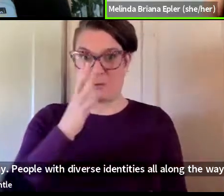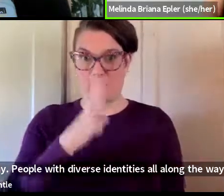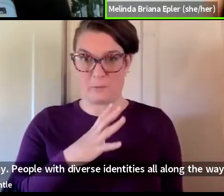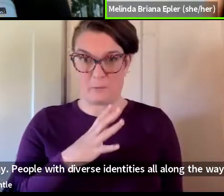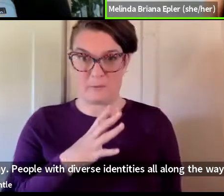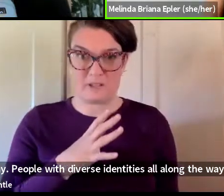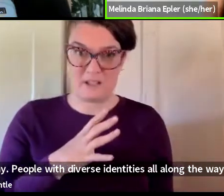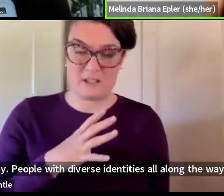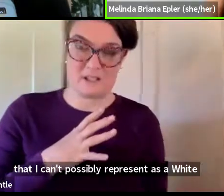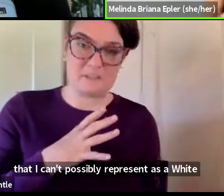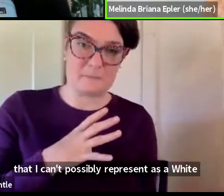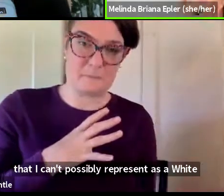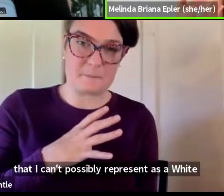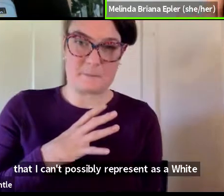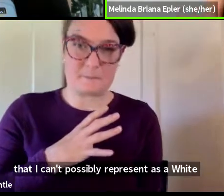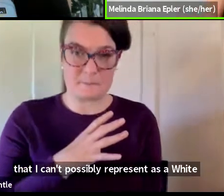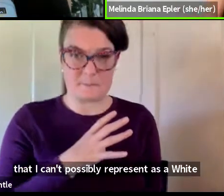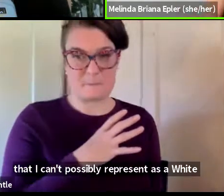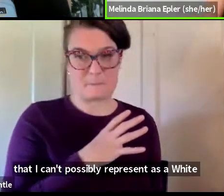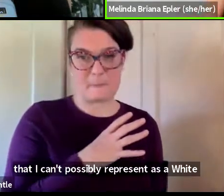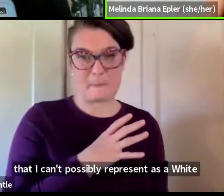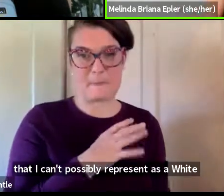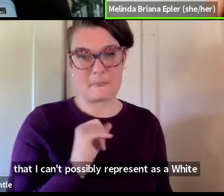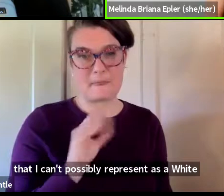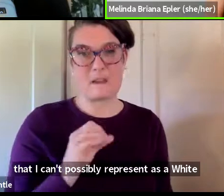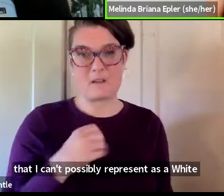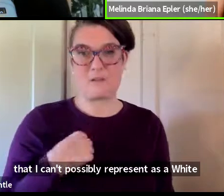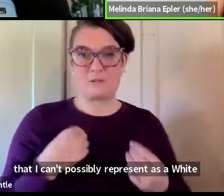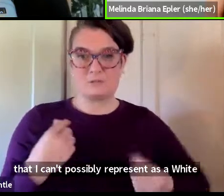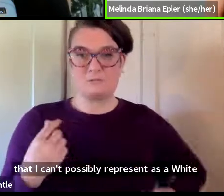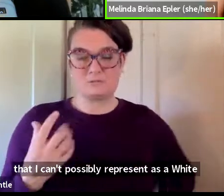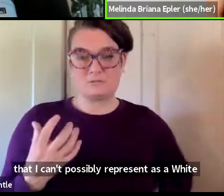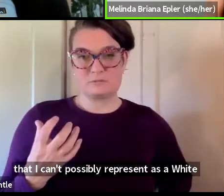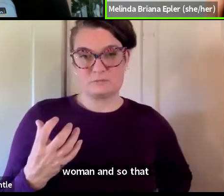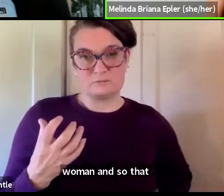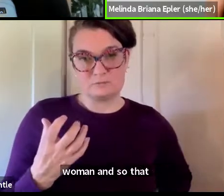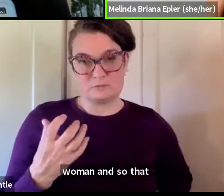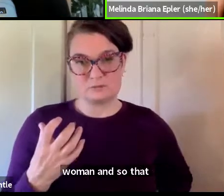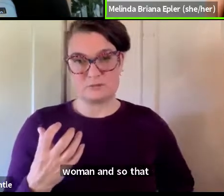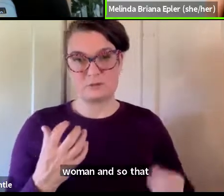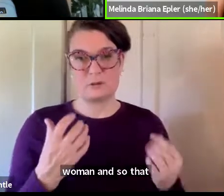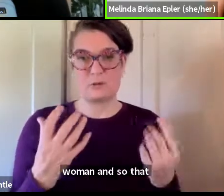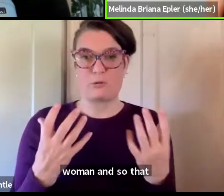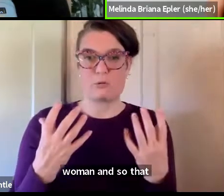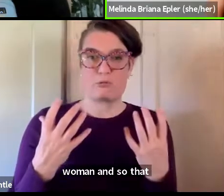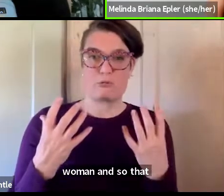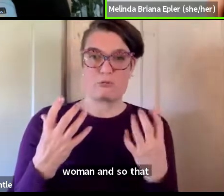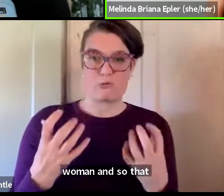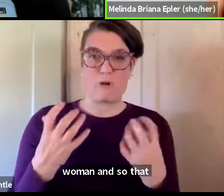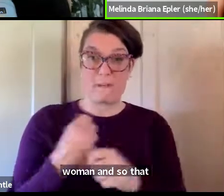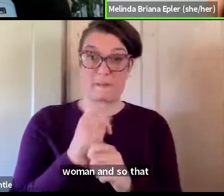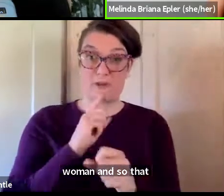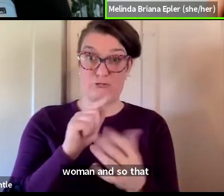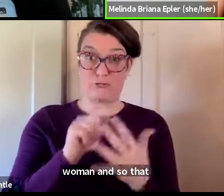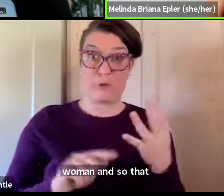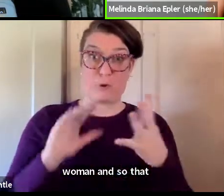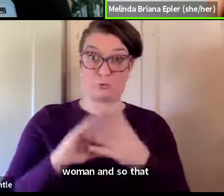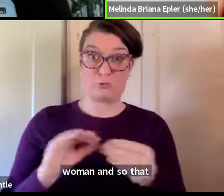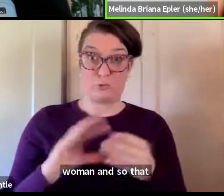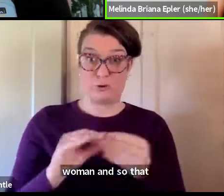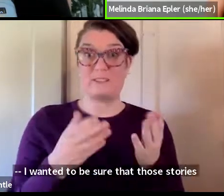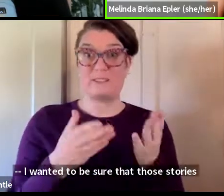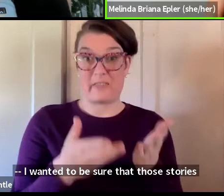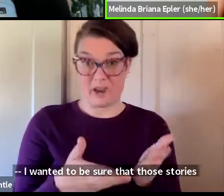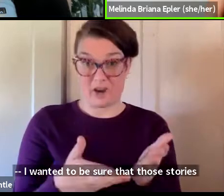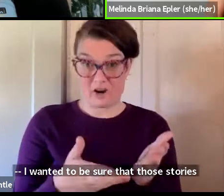woman. And so that I wanted to be sure that those stories were in there, and